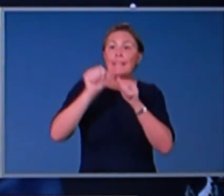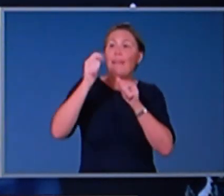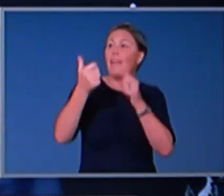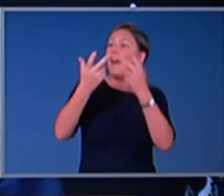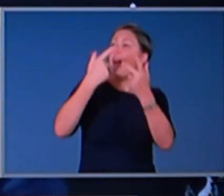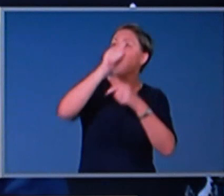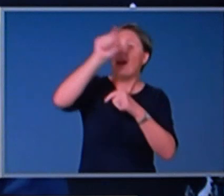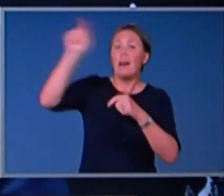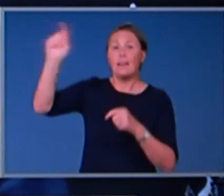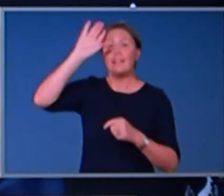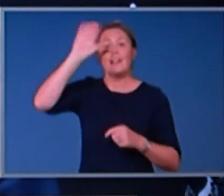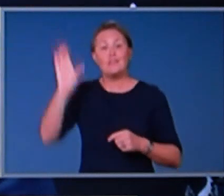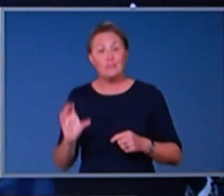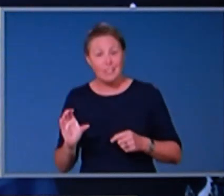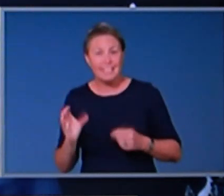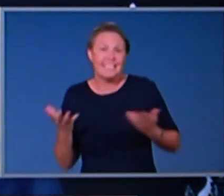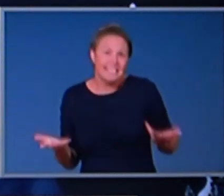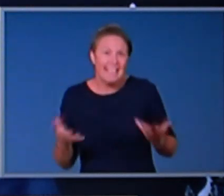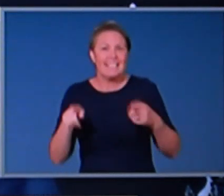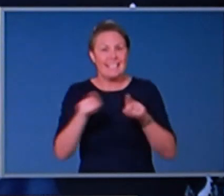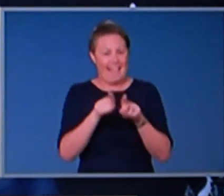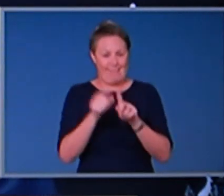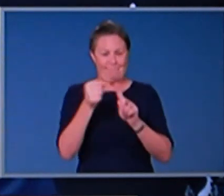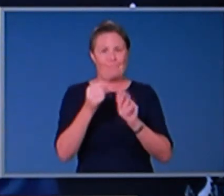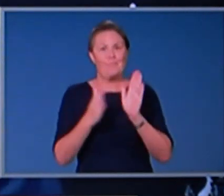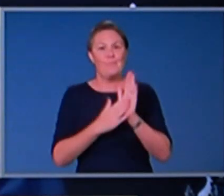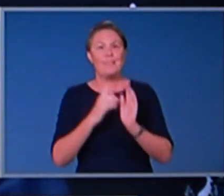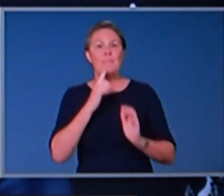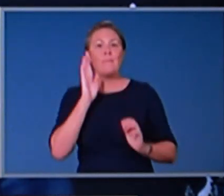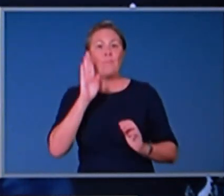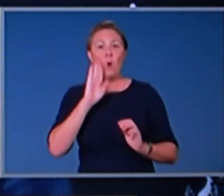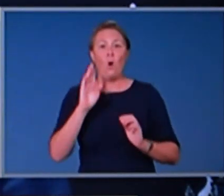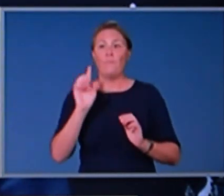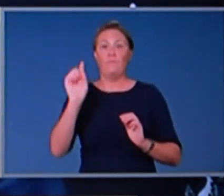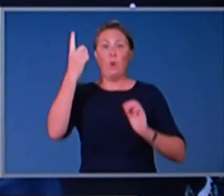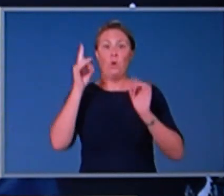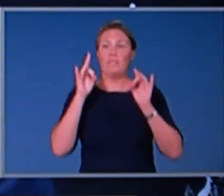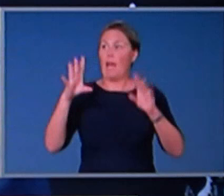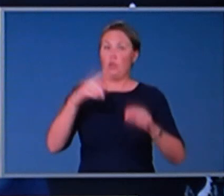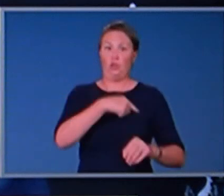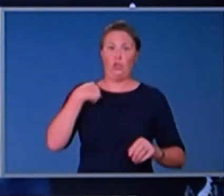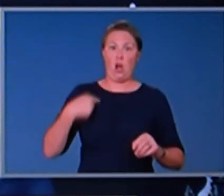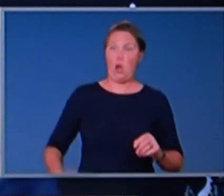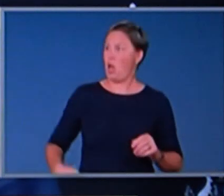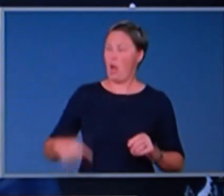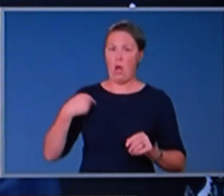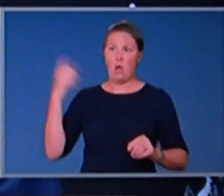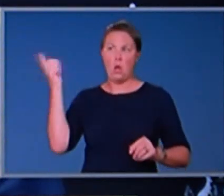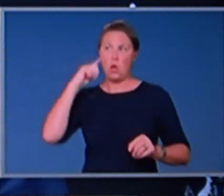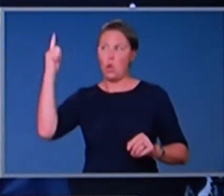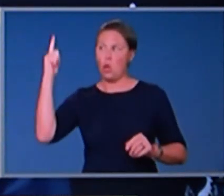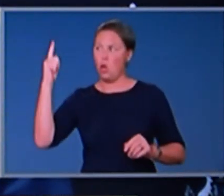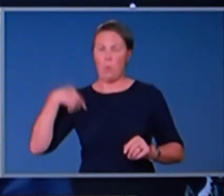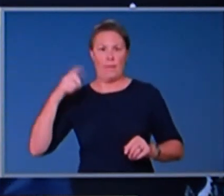was talking about the exporting phase from China, we uniquely got on top